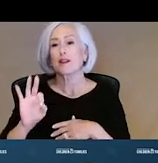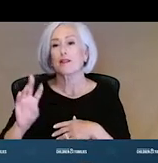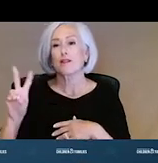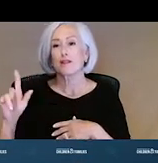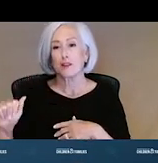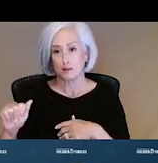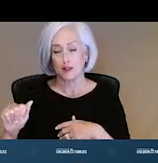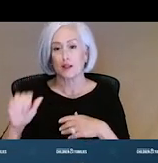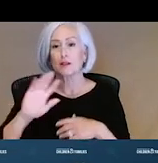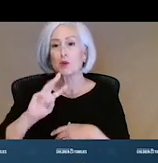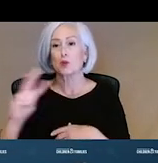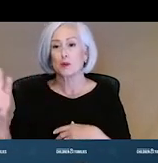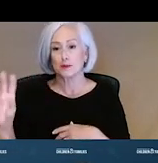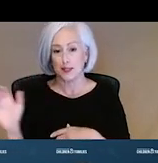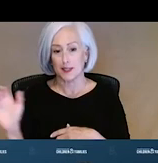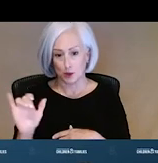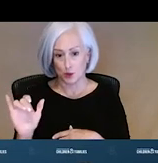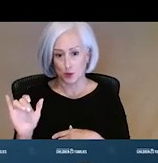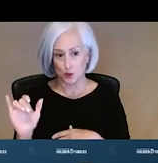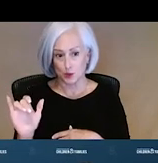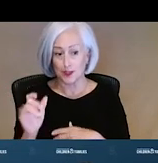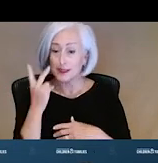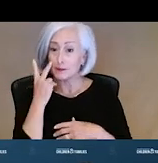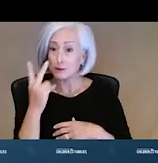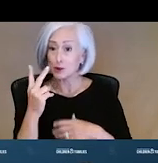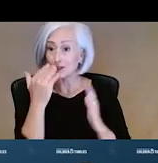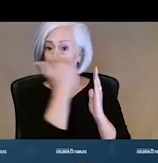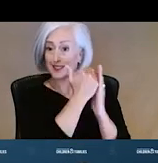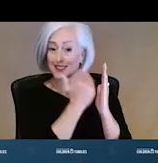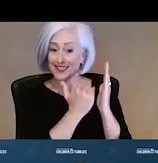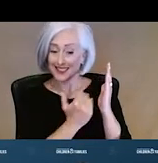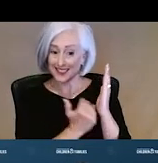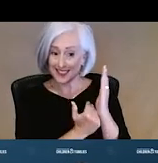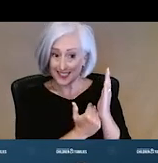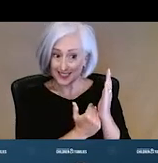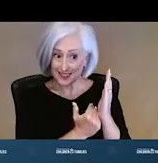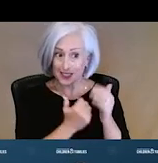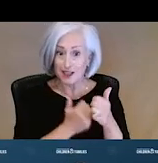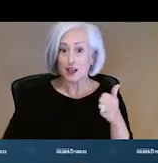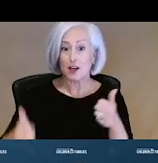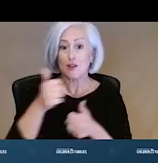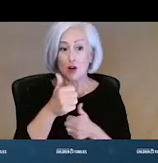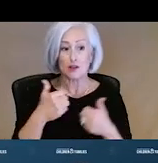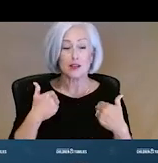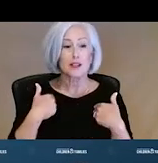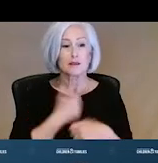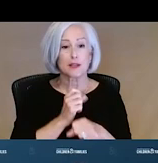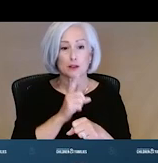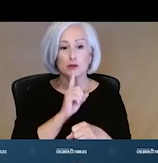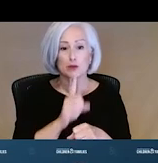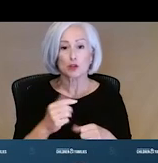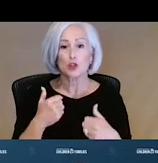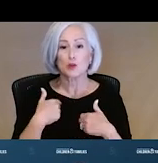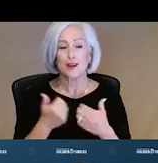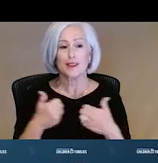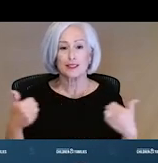FVPSA program officers and see that you have a separate FPO for your American Rescue Plan sexual assault grant. They